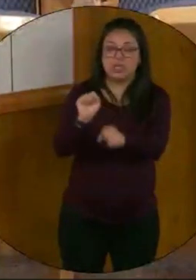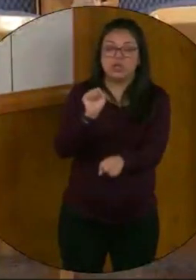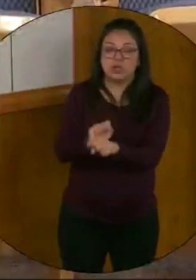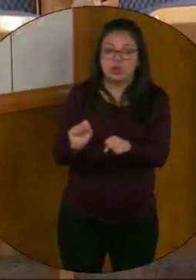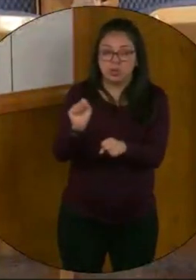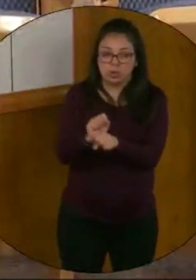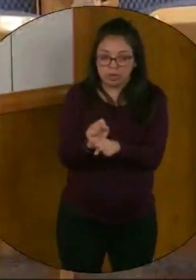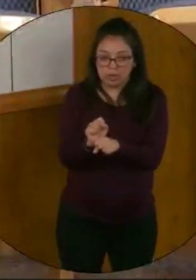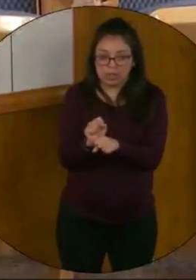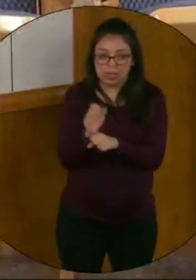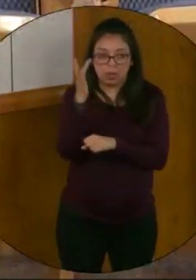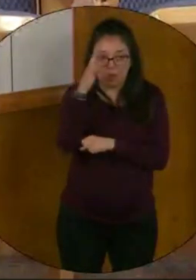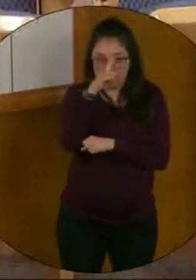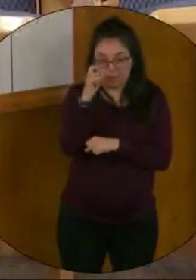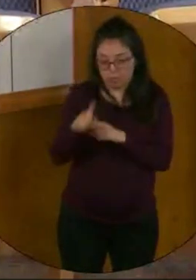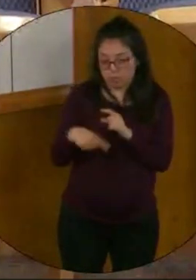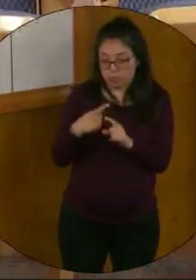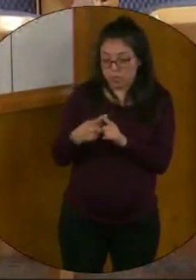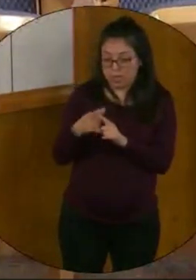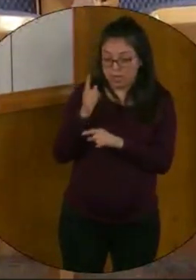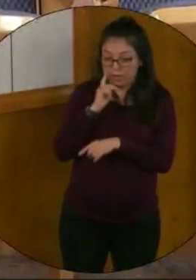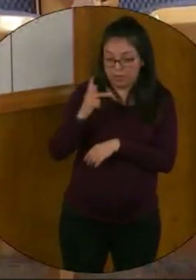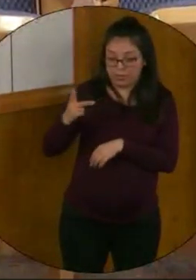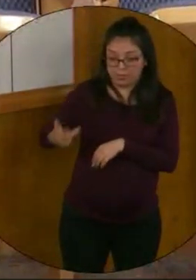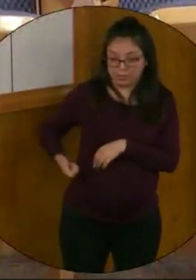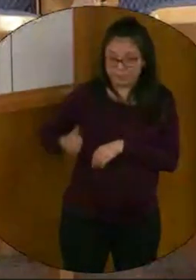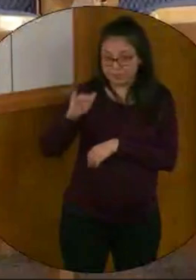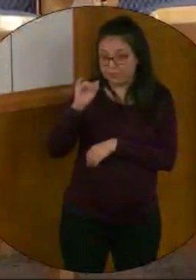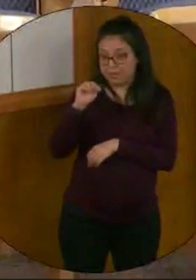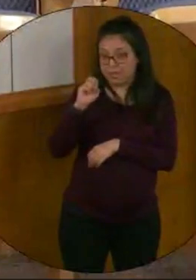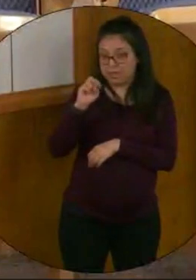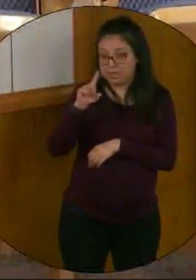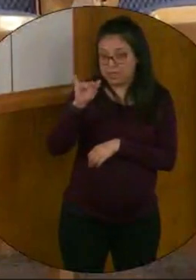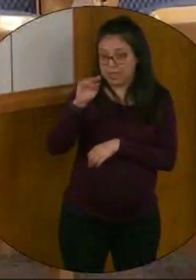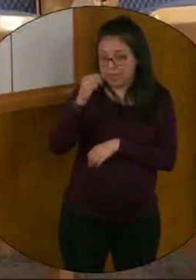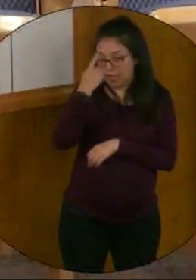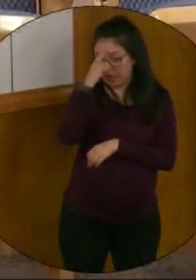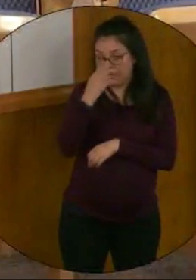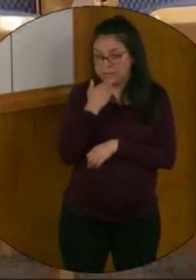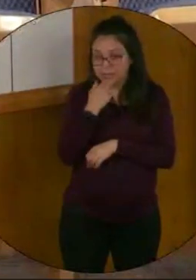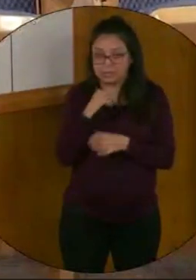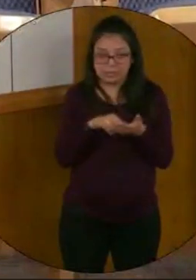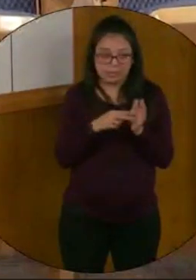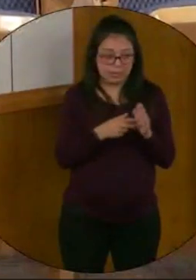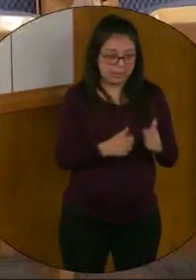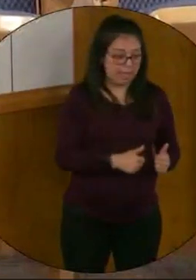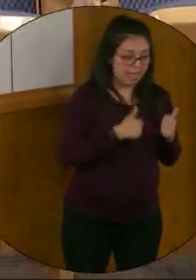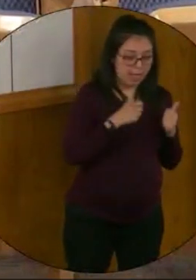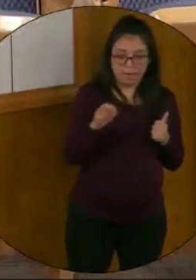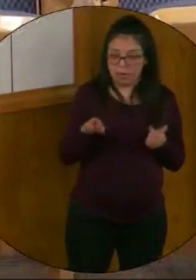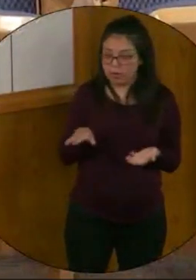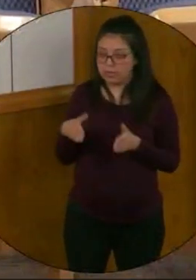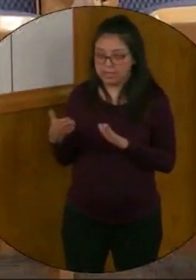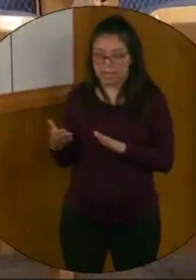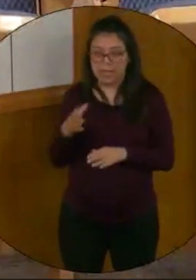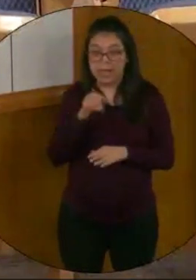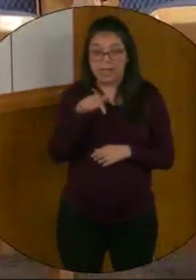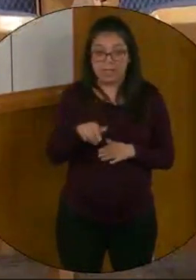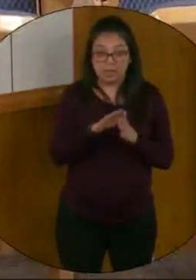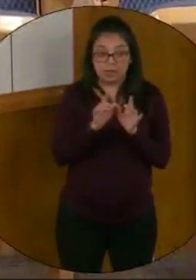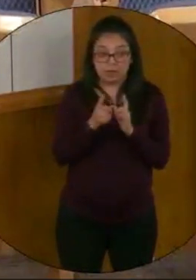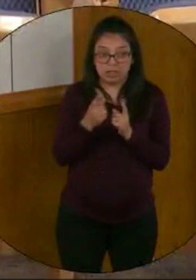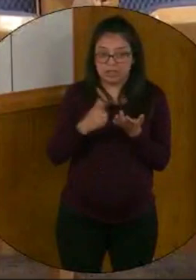working, because when it comes to insulin for a diabetic, it is literally life or death. And this district, at some